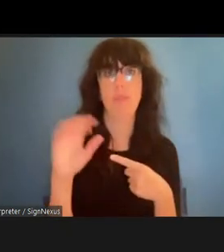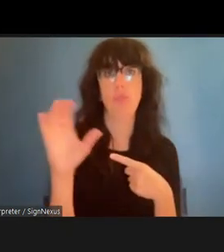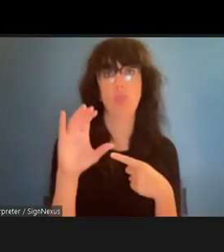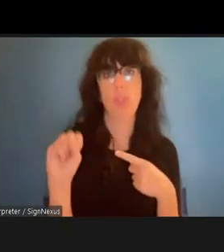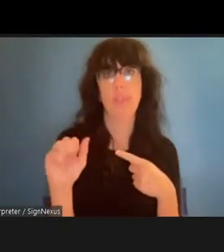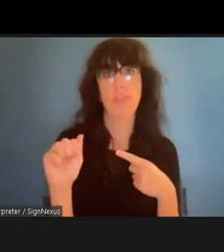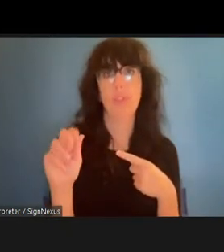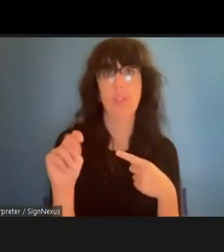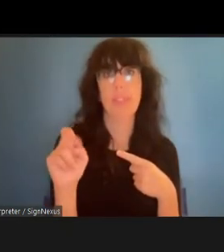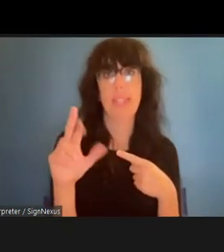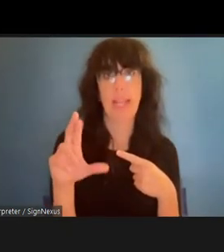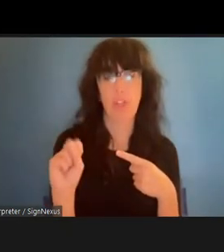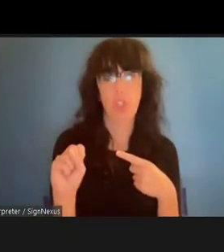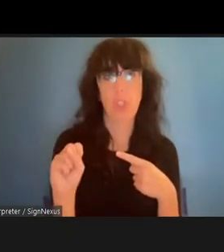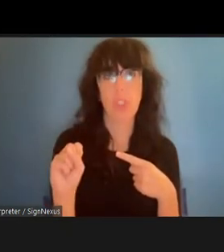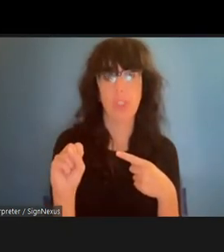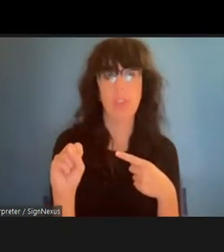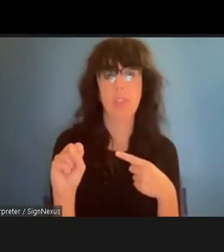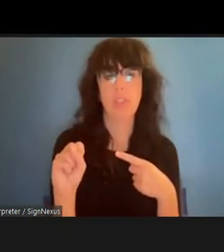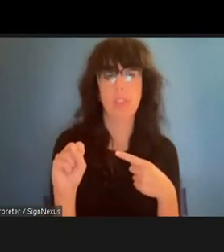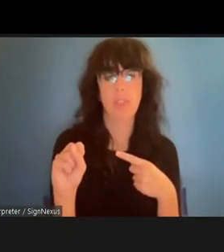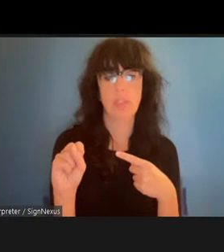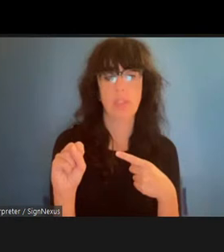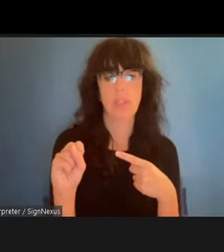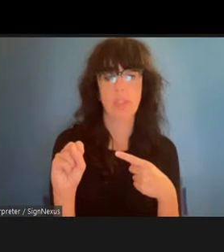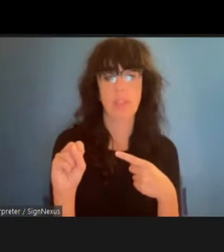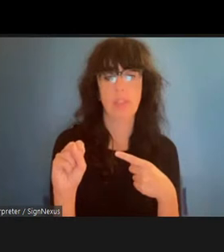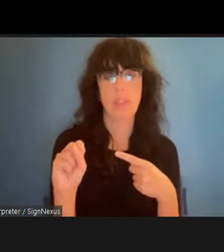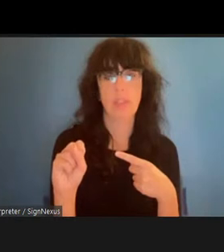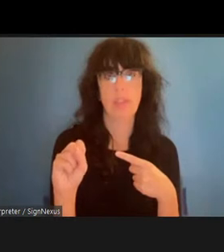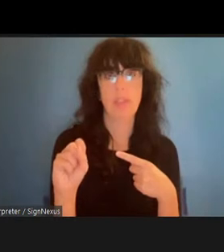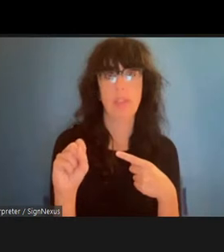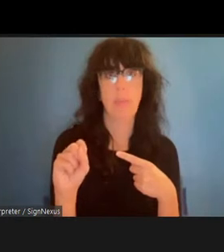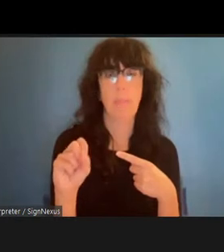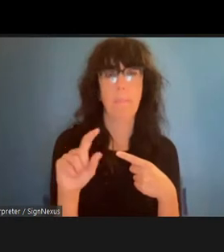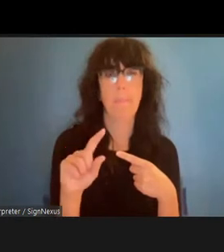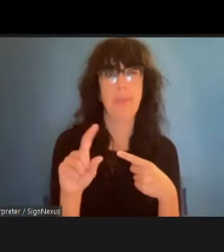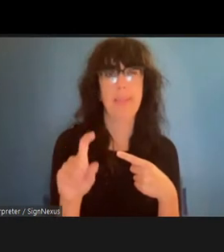christopher sanders followed by zaire baptiste